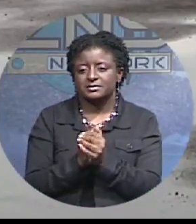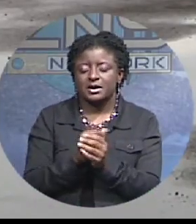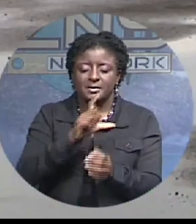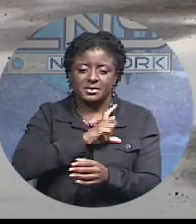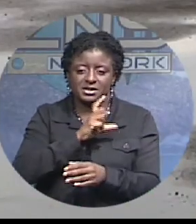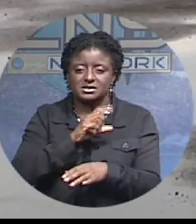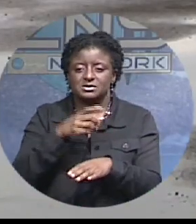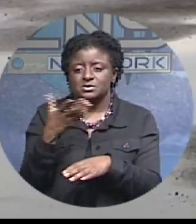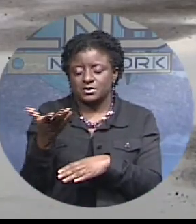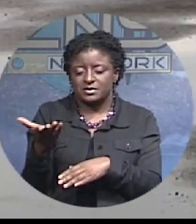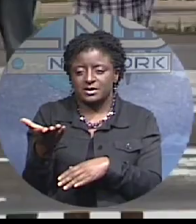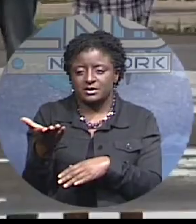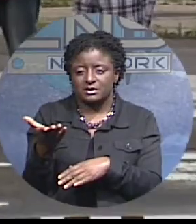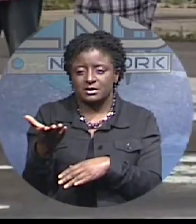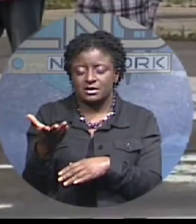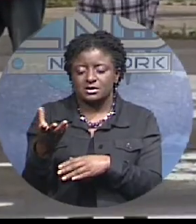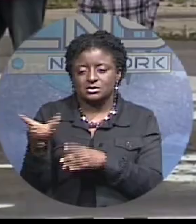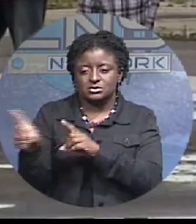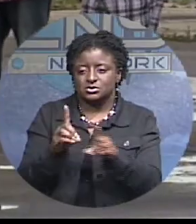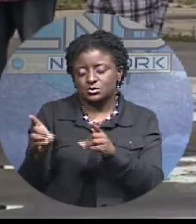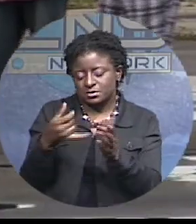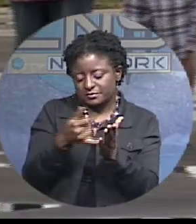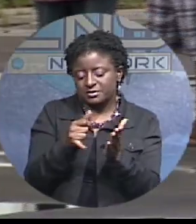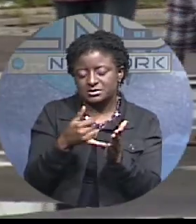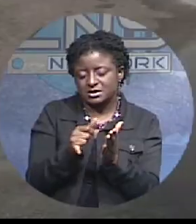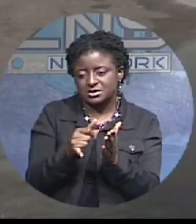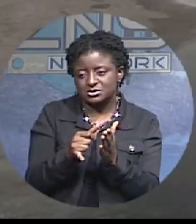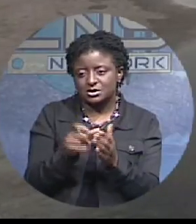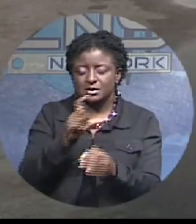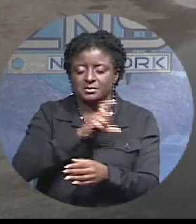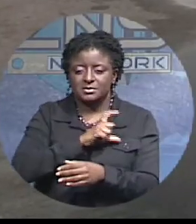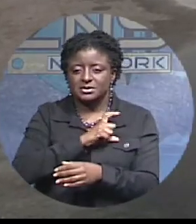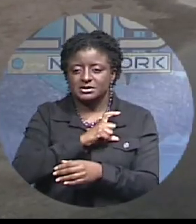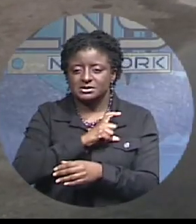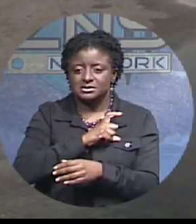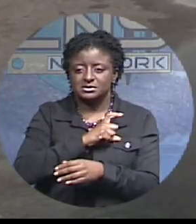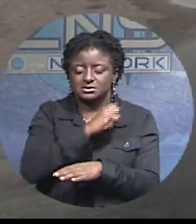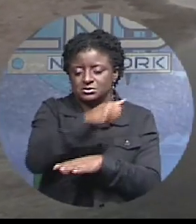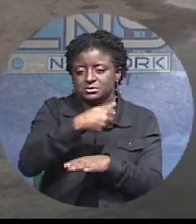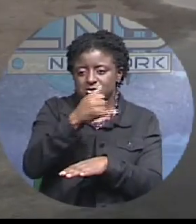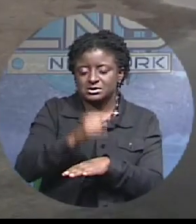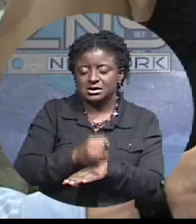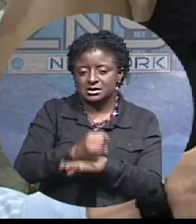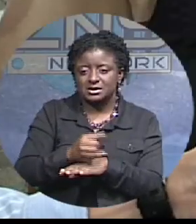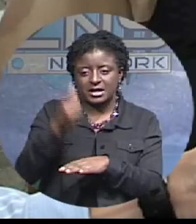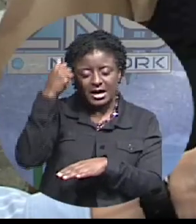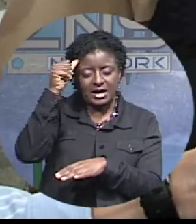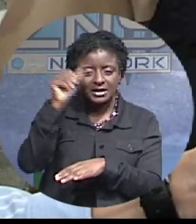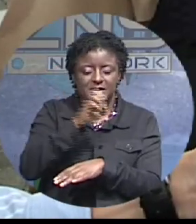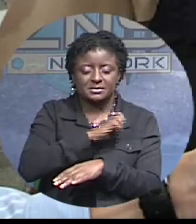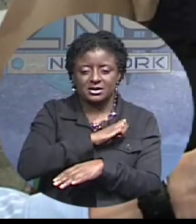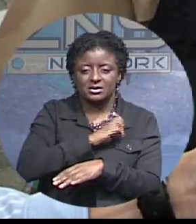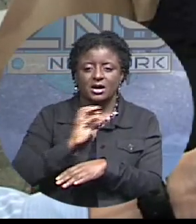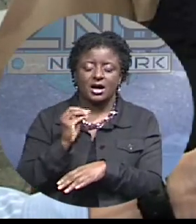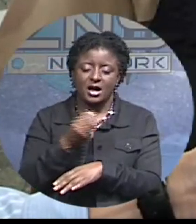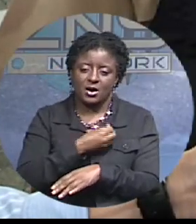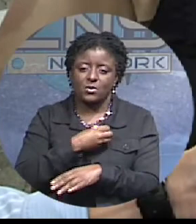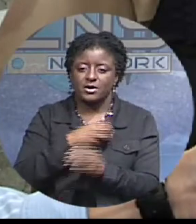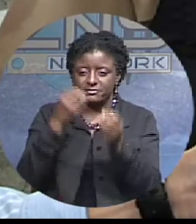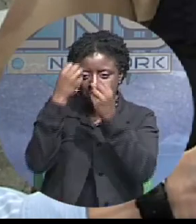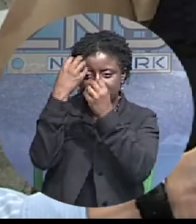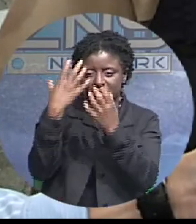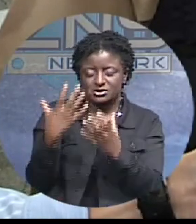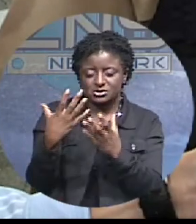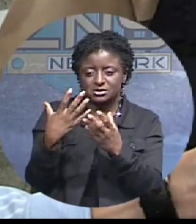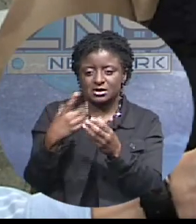conducting investigations. Officer in charge of the Western Division, Superintendent Alan Emmanuel. Our information thus far, there's